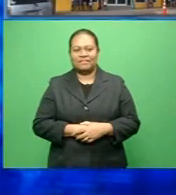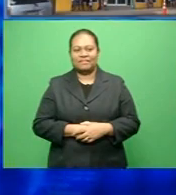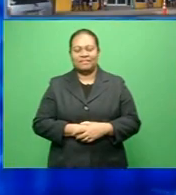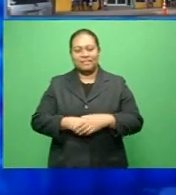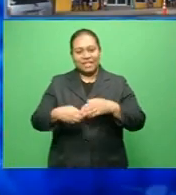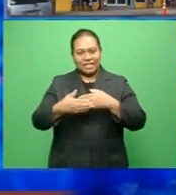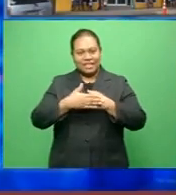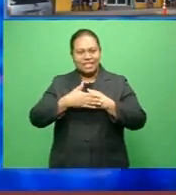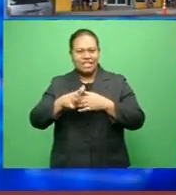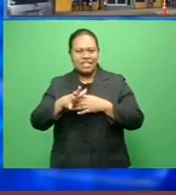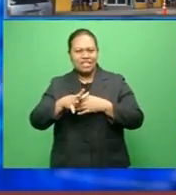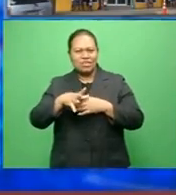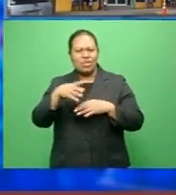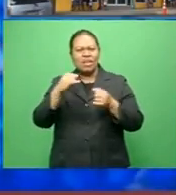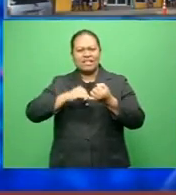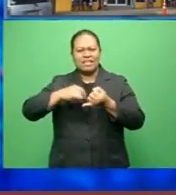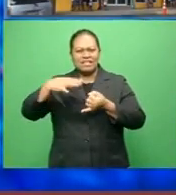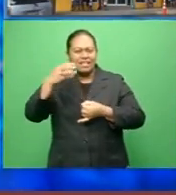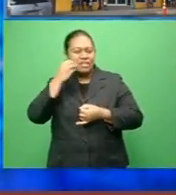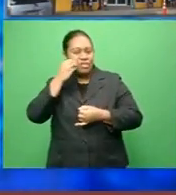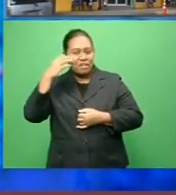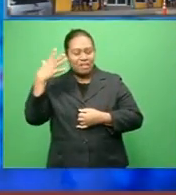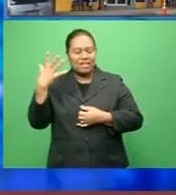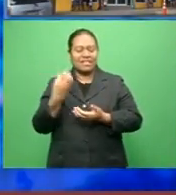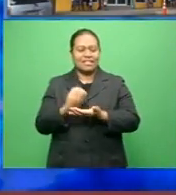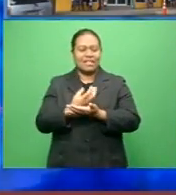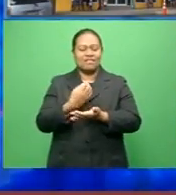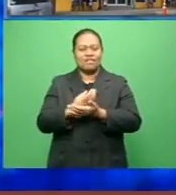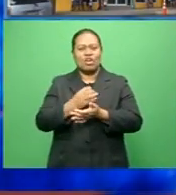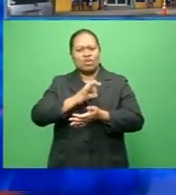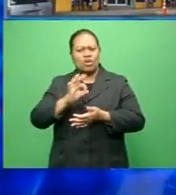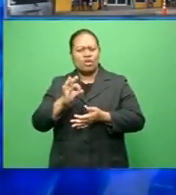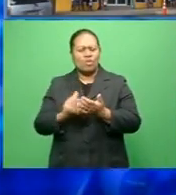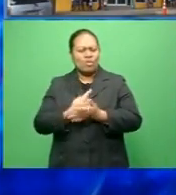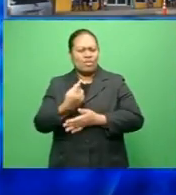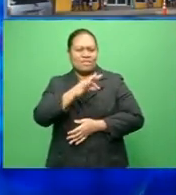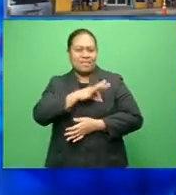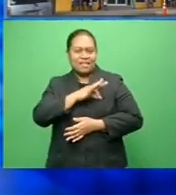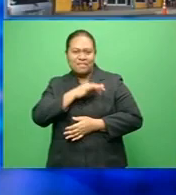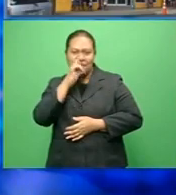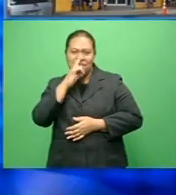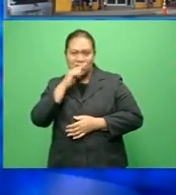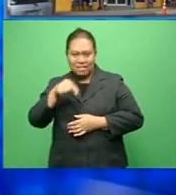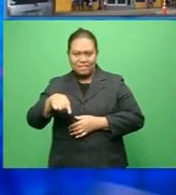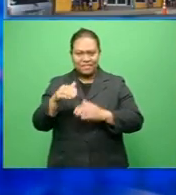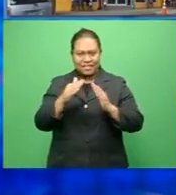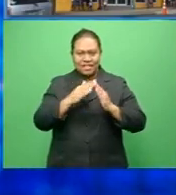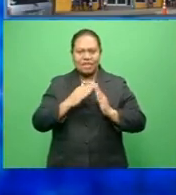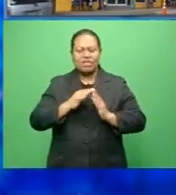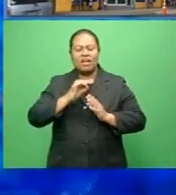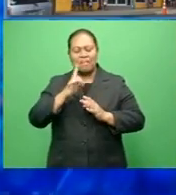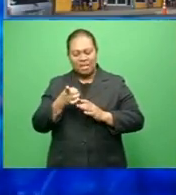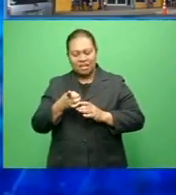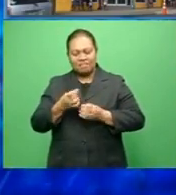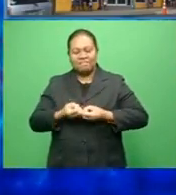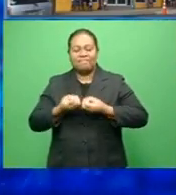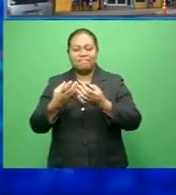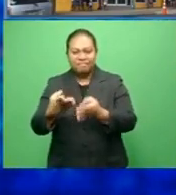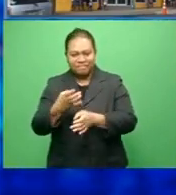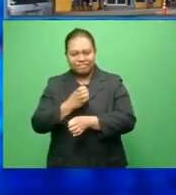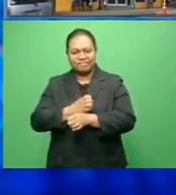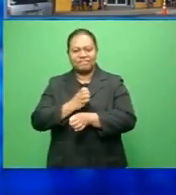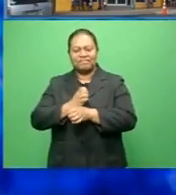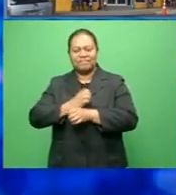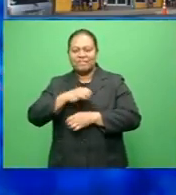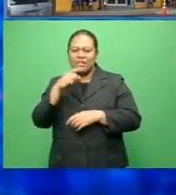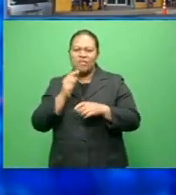The newly opened Suntec supermarket in Savu will not only benefit residents in the area, but has also created employment